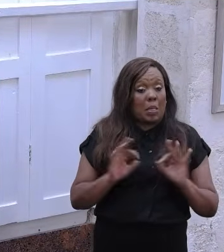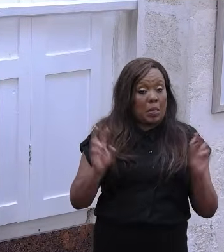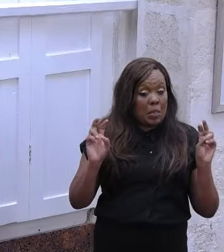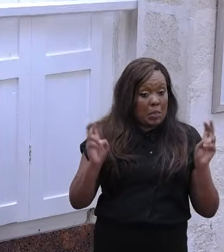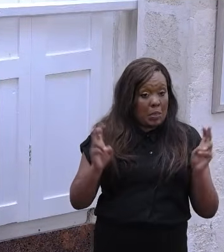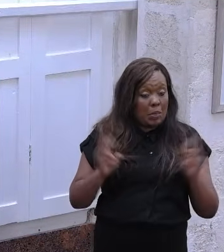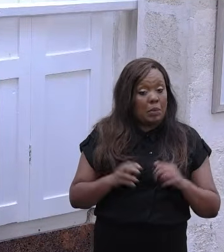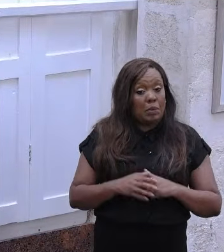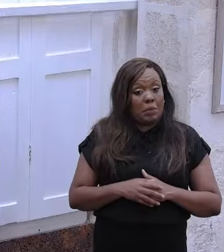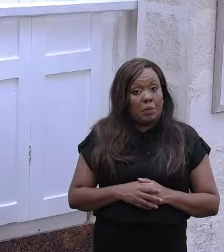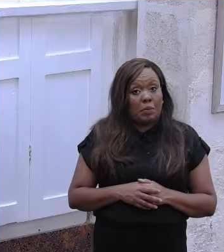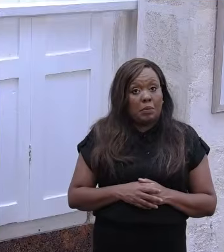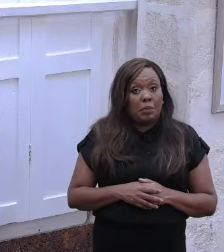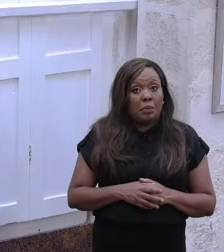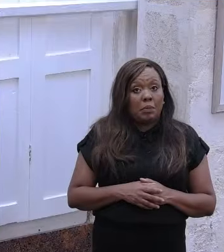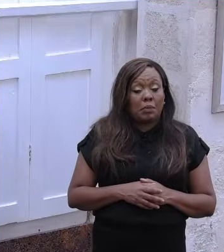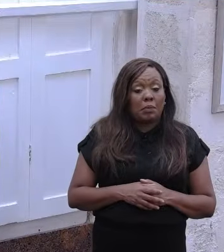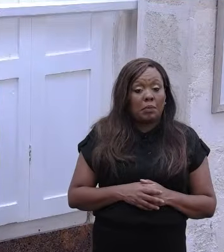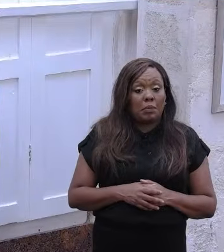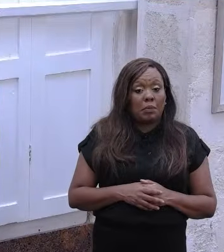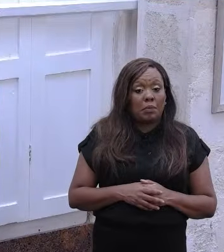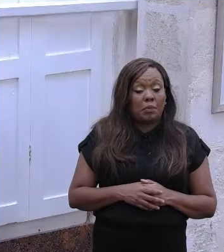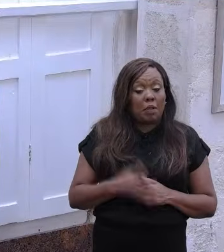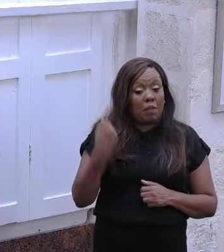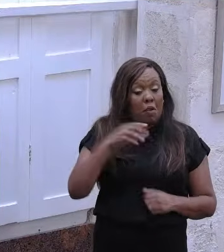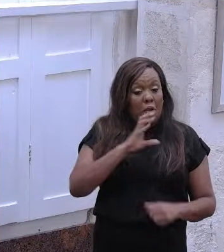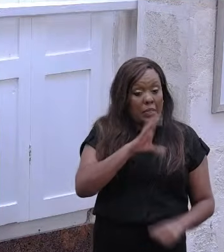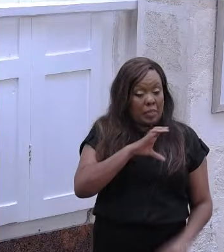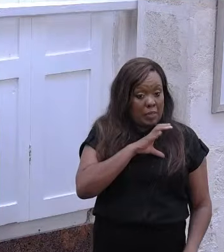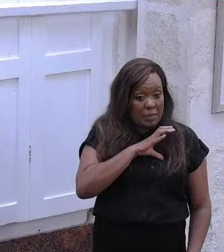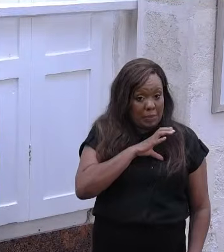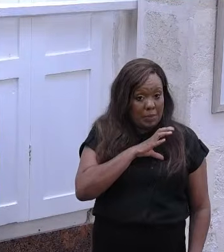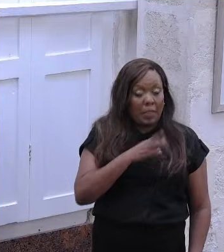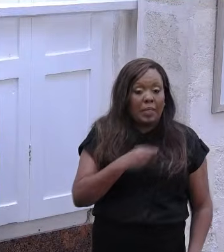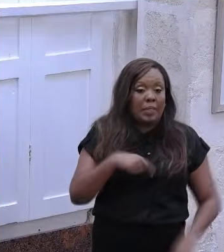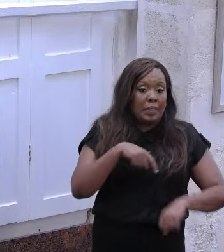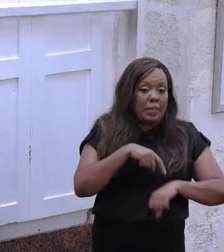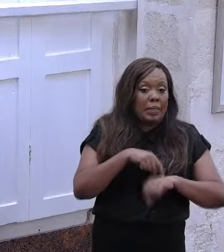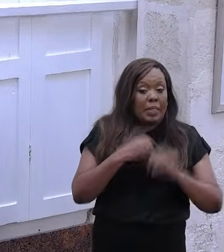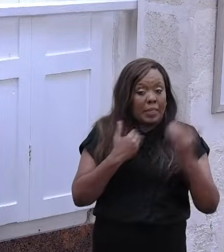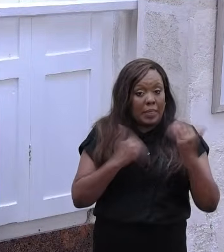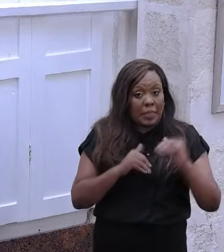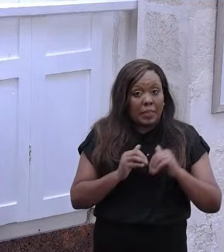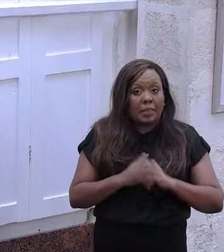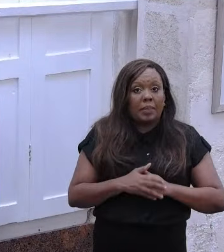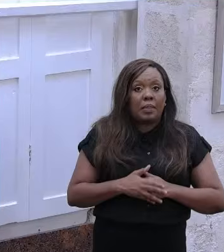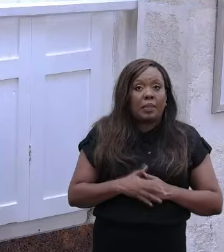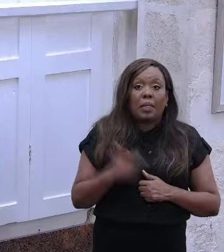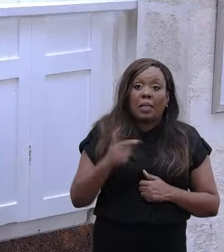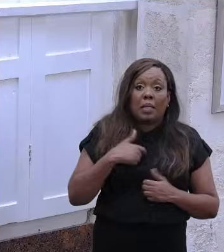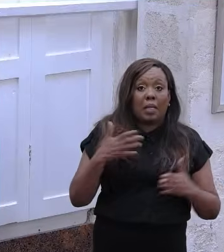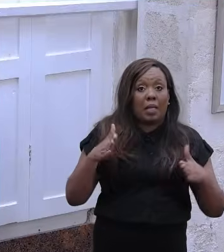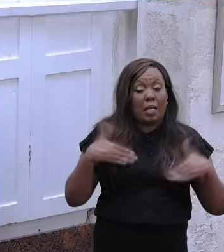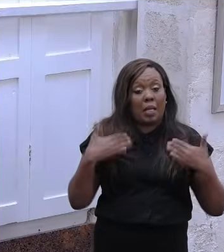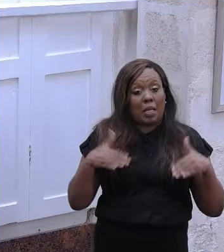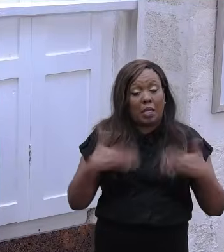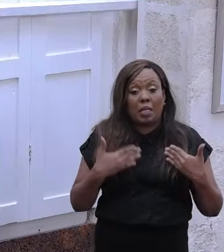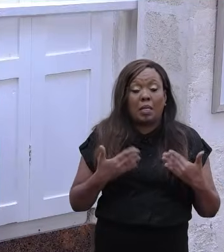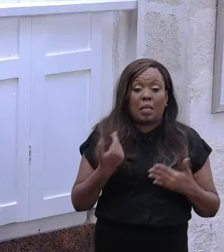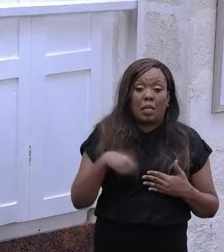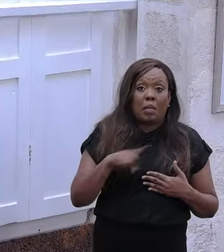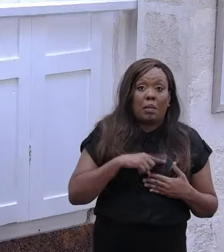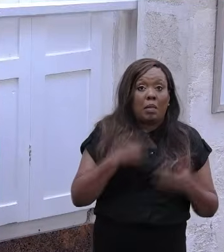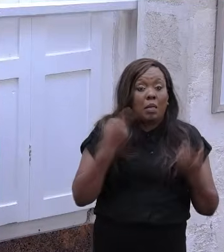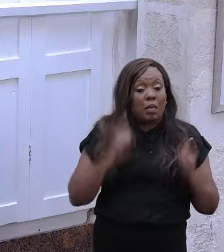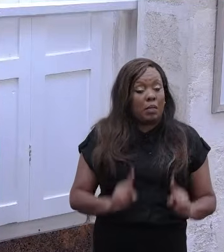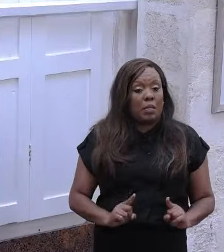compressed citizenship timelines and citizenship integrity. I'm happy that we were able to agree with